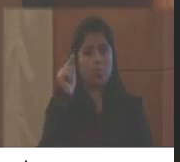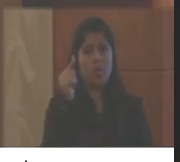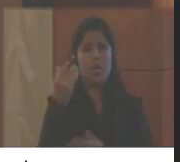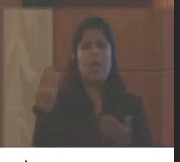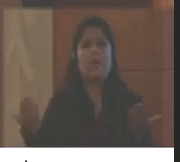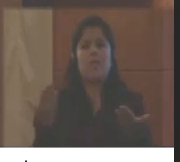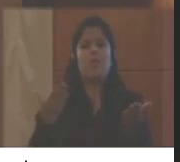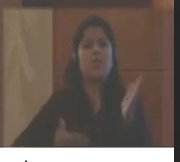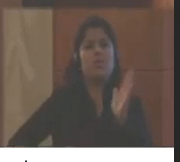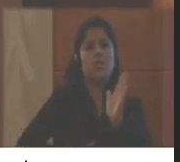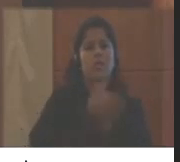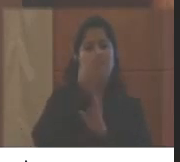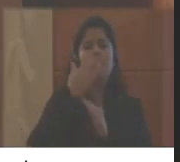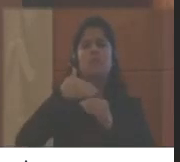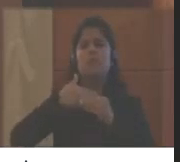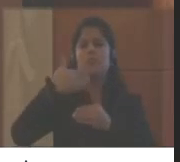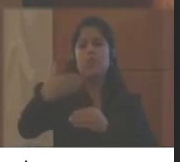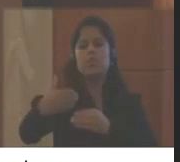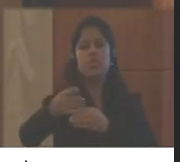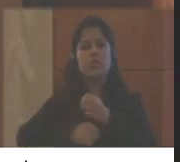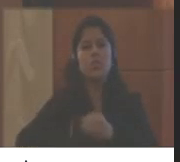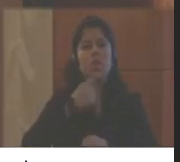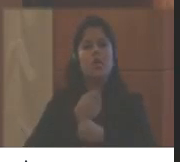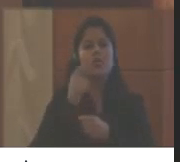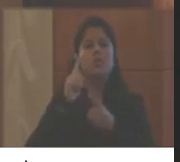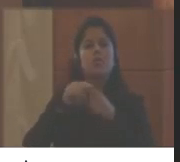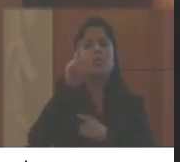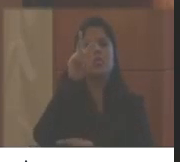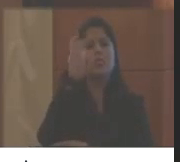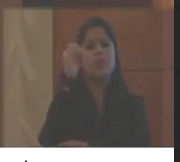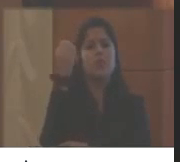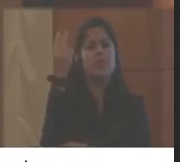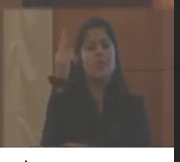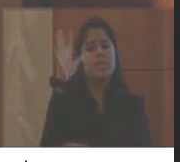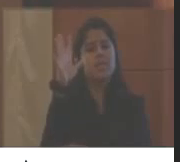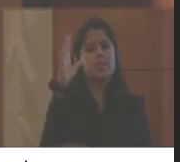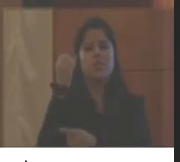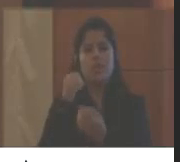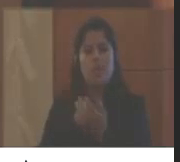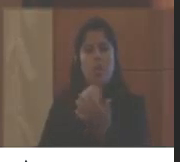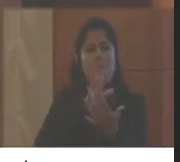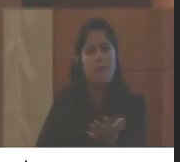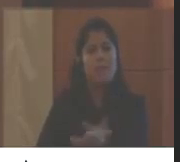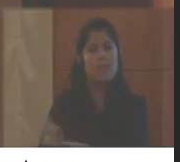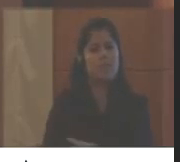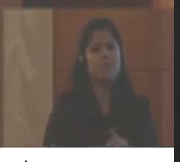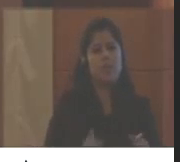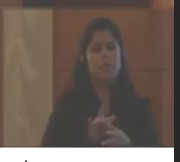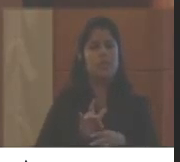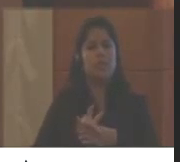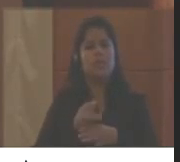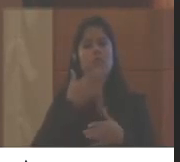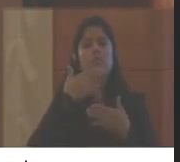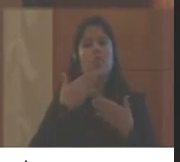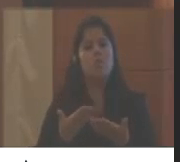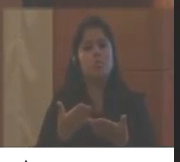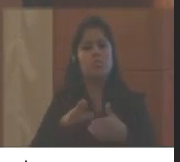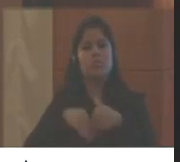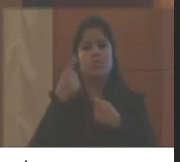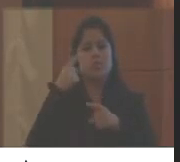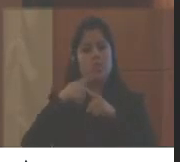guidelines for that. And we cannot say that the norms are resolving the media situation. No, this norm